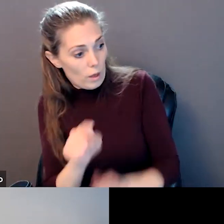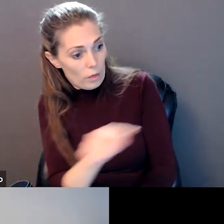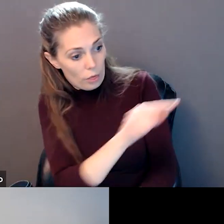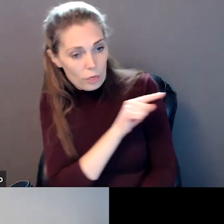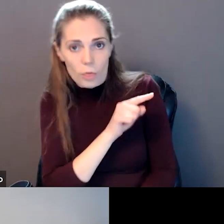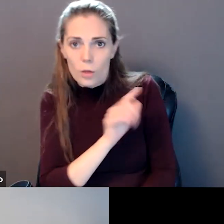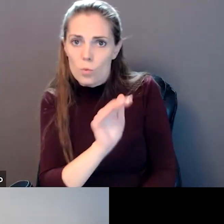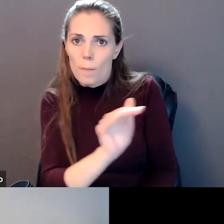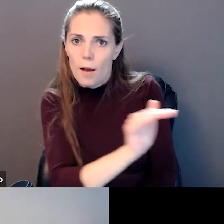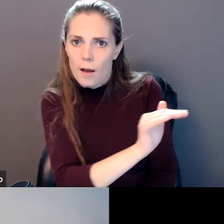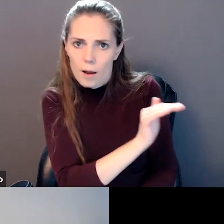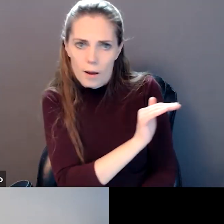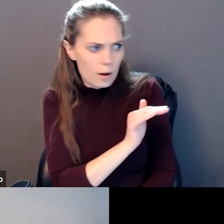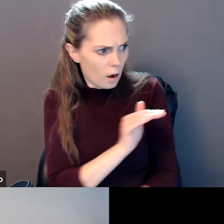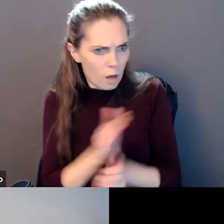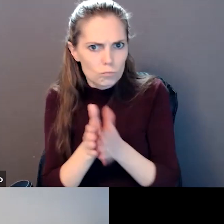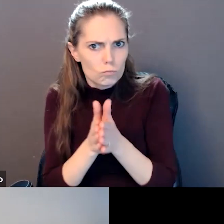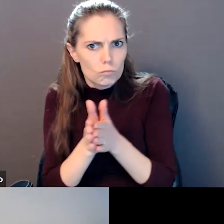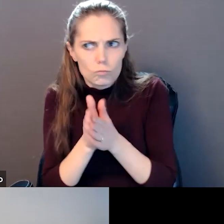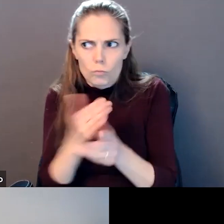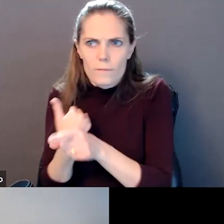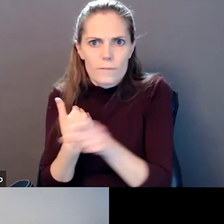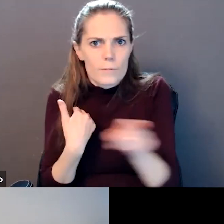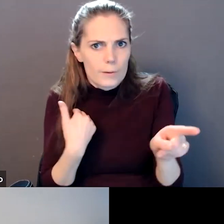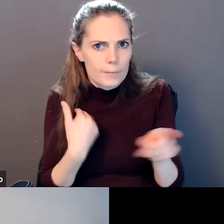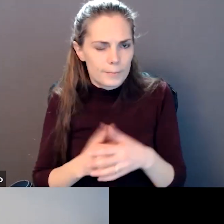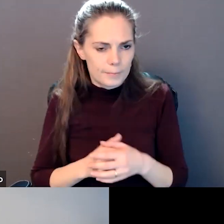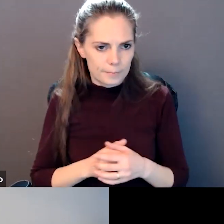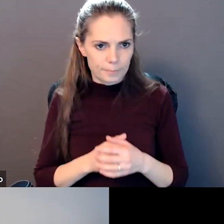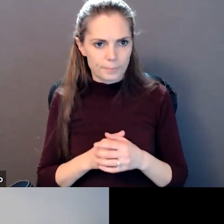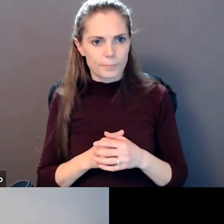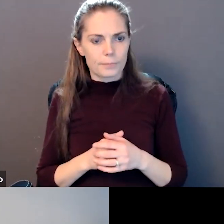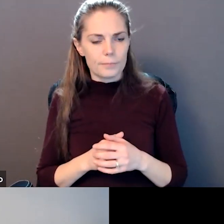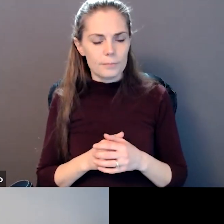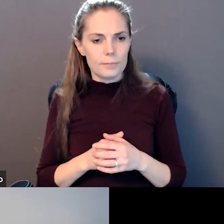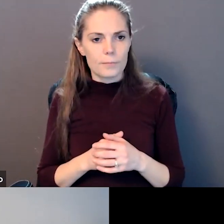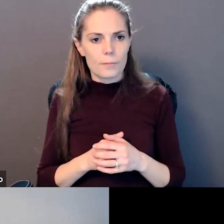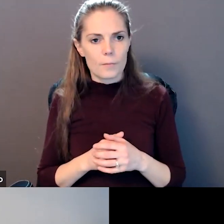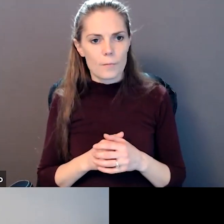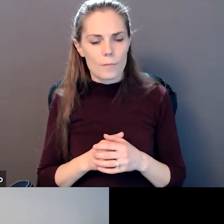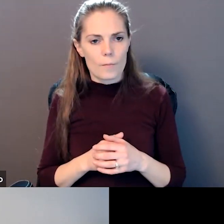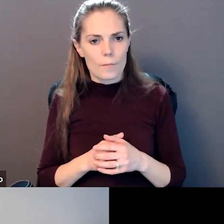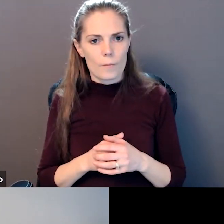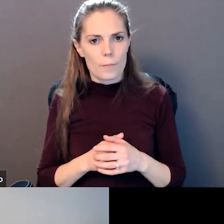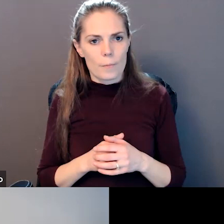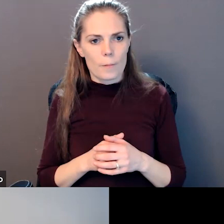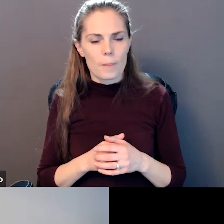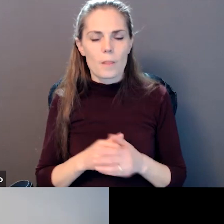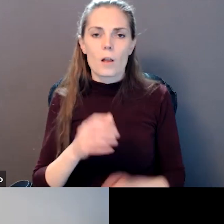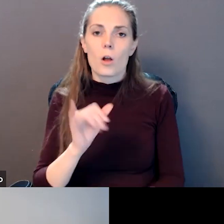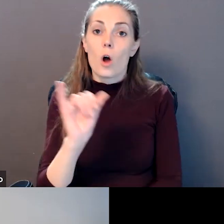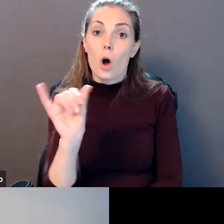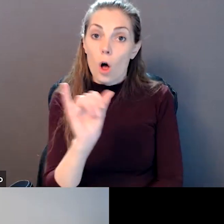exist. I also wanted to say that many Indigenous languages do not have the